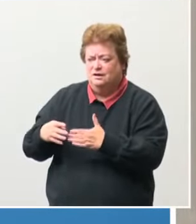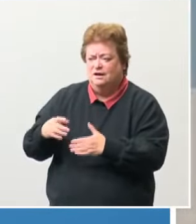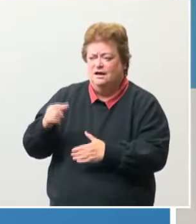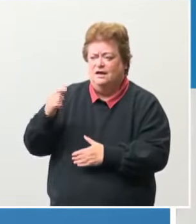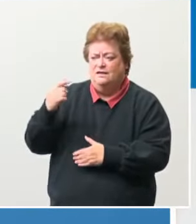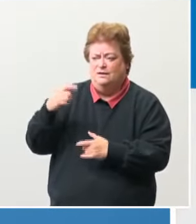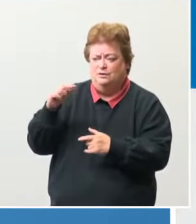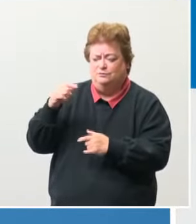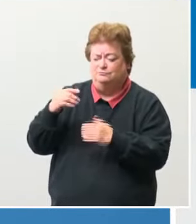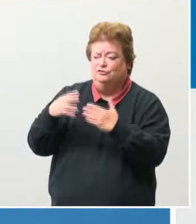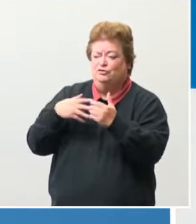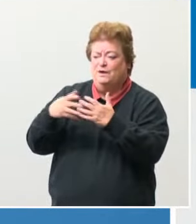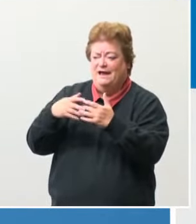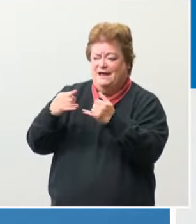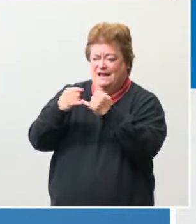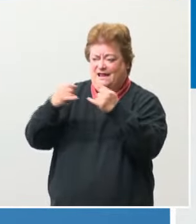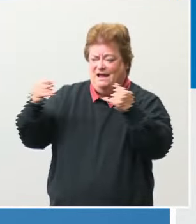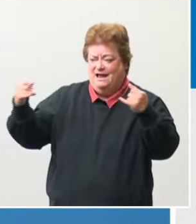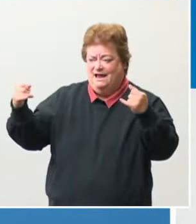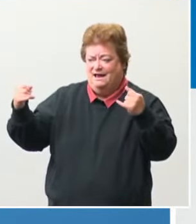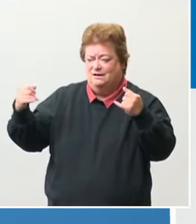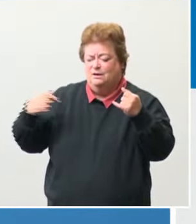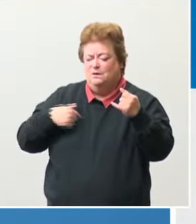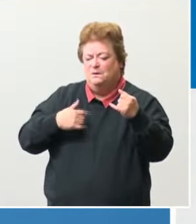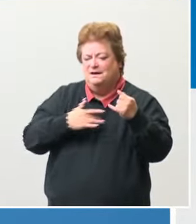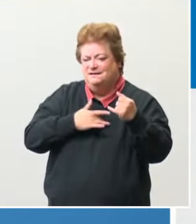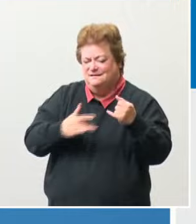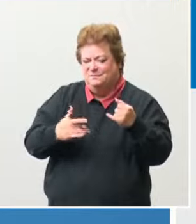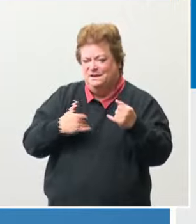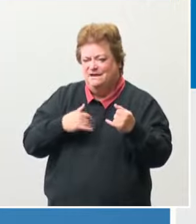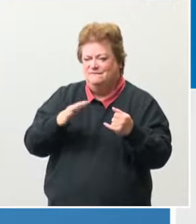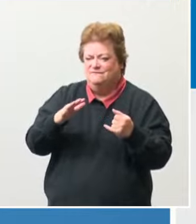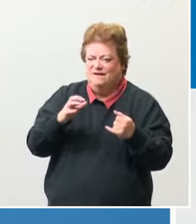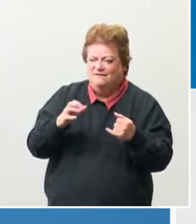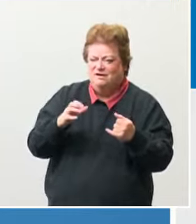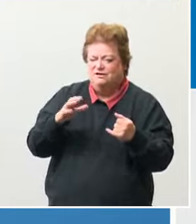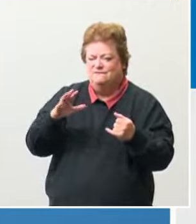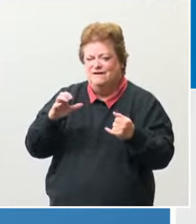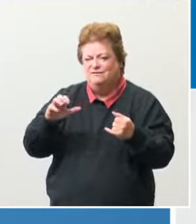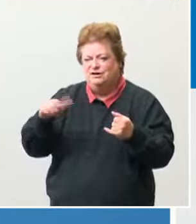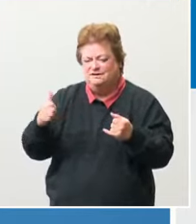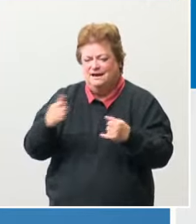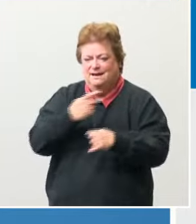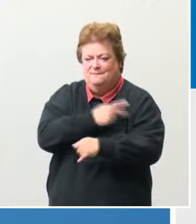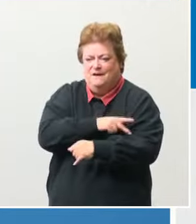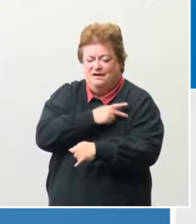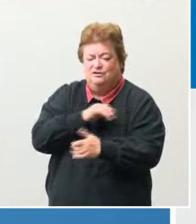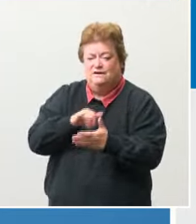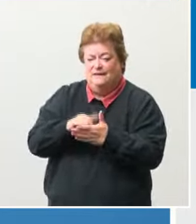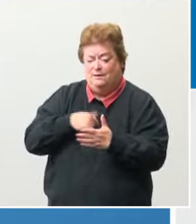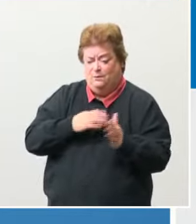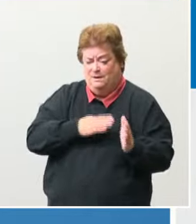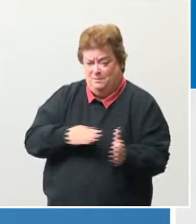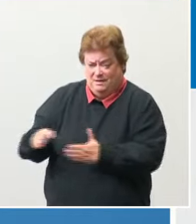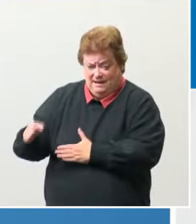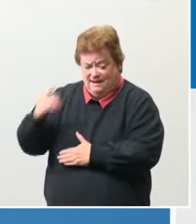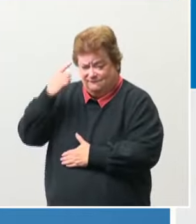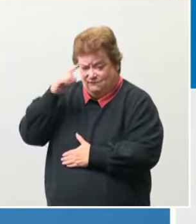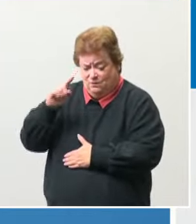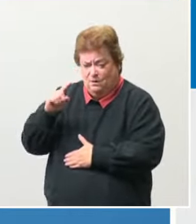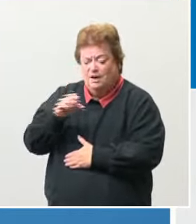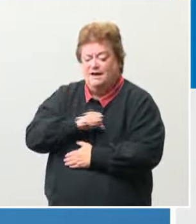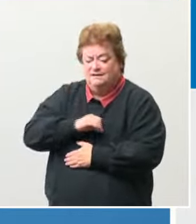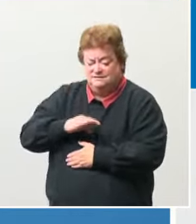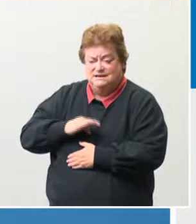gray line, we typically have about 500 to 510 patients that we plan for and staff